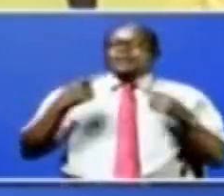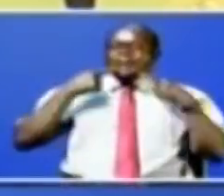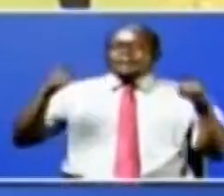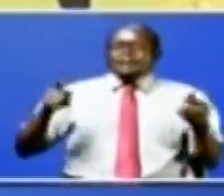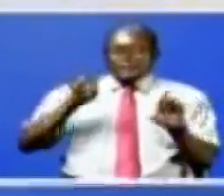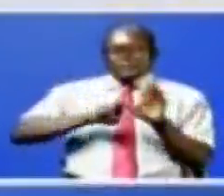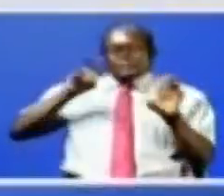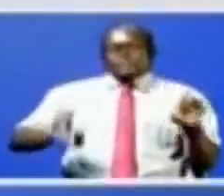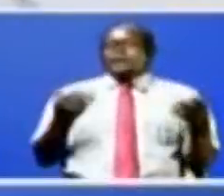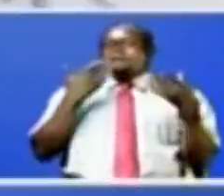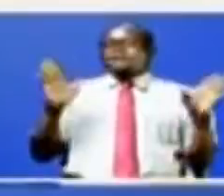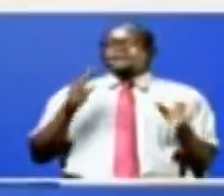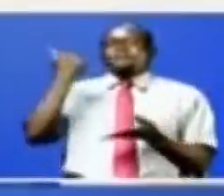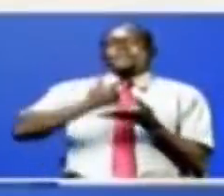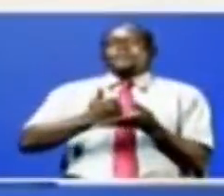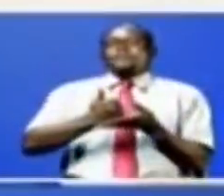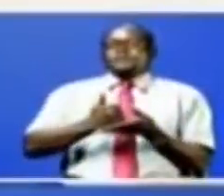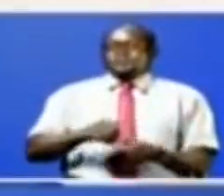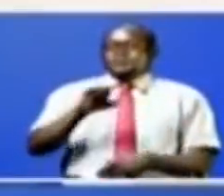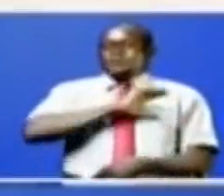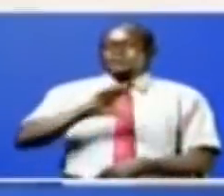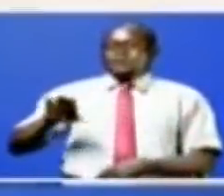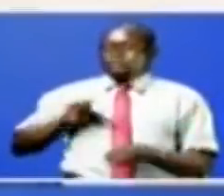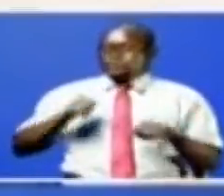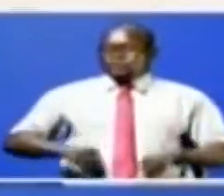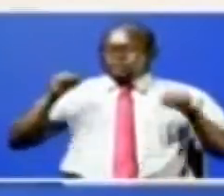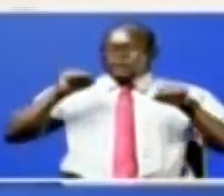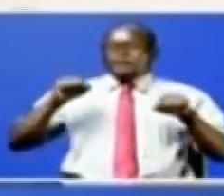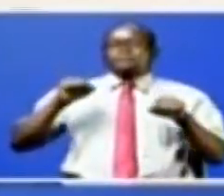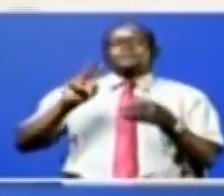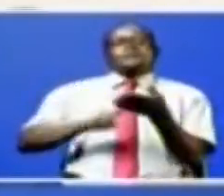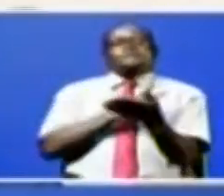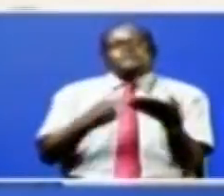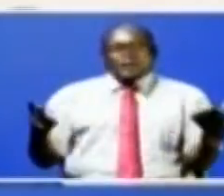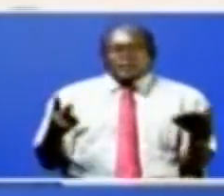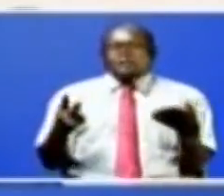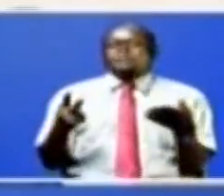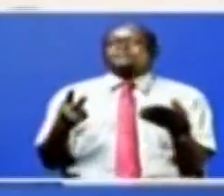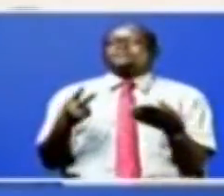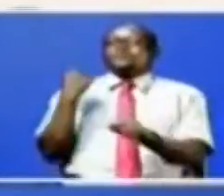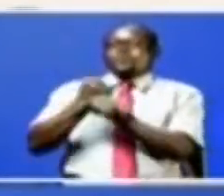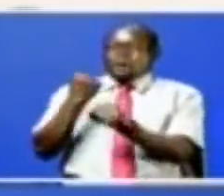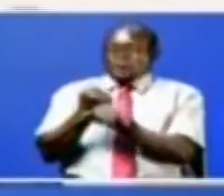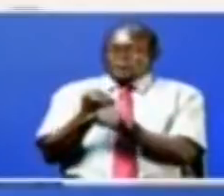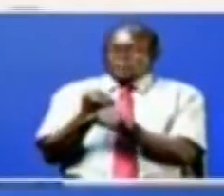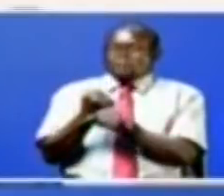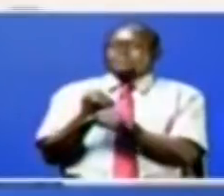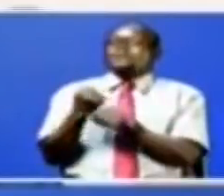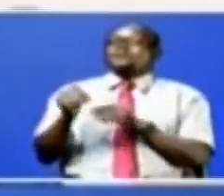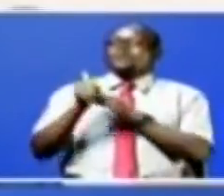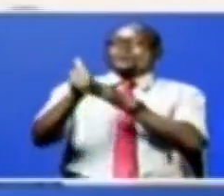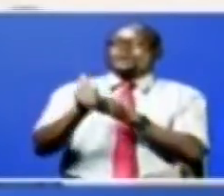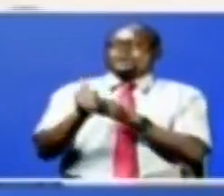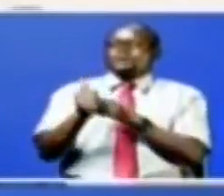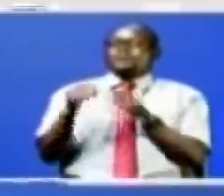had resigned from office. The commission chair has failed to be the steady and stable hand that steers the ship